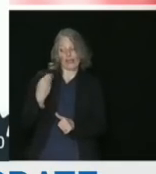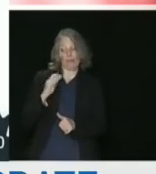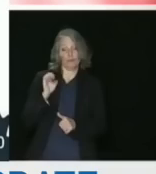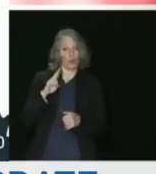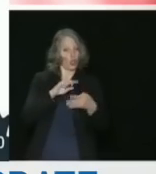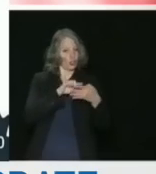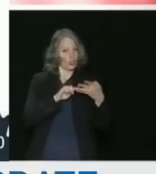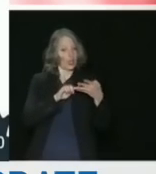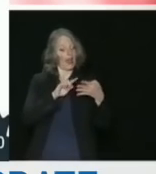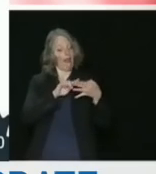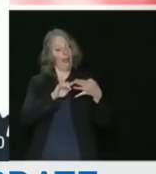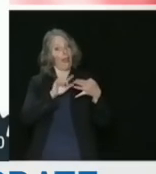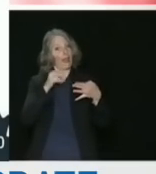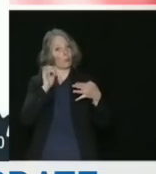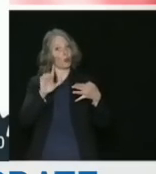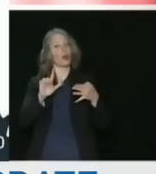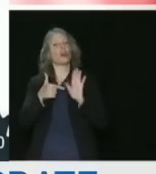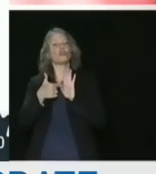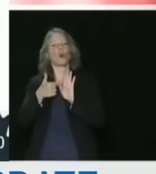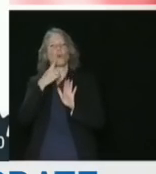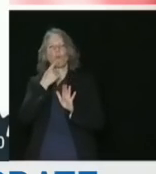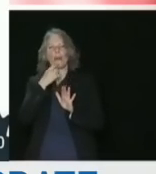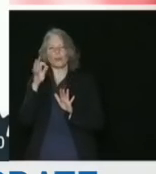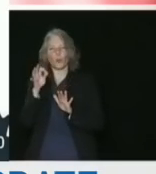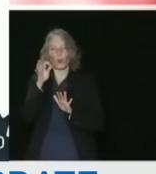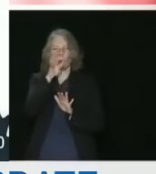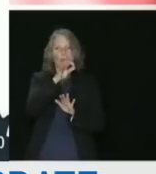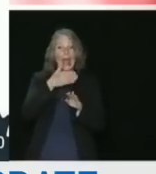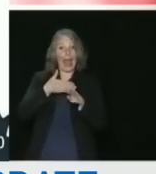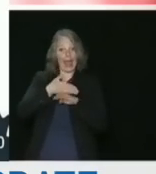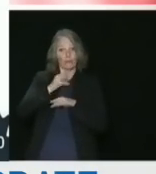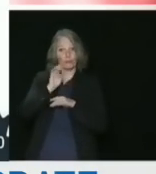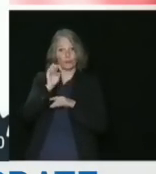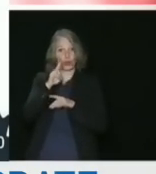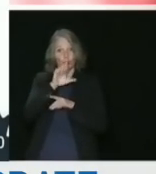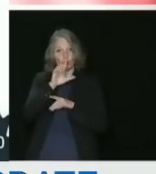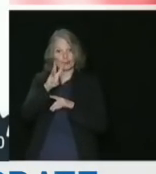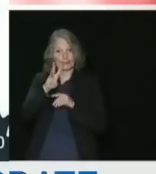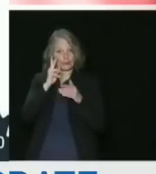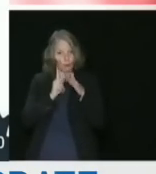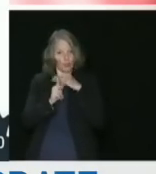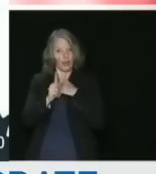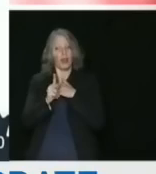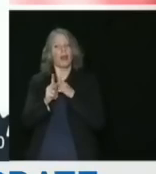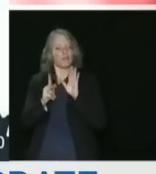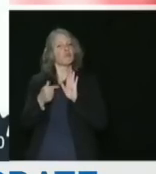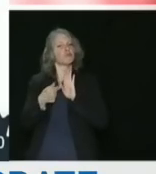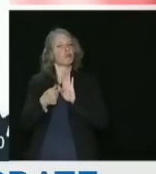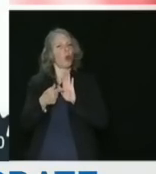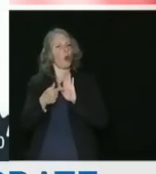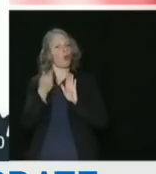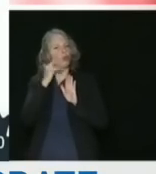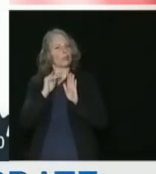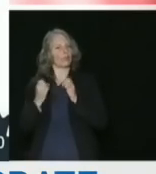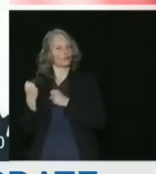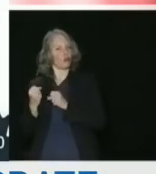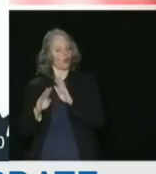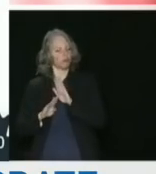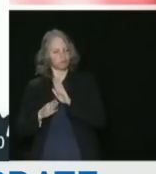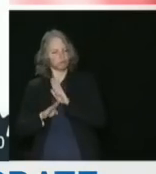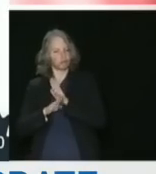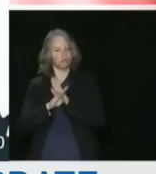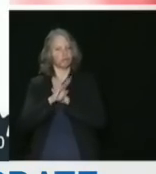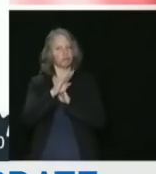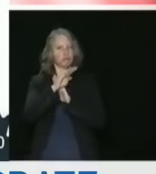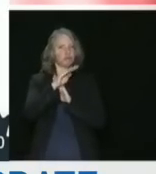data, the ont red retracé dots, la forte showing cases trajectoire de reported after résurgence March et ont 26 montré forecast l'exactitude du were modèle. plotting Ils along the strong prévoyaient que les resurgence mesures n'étaient pas